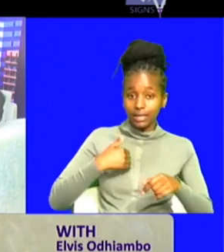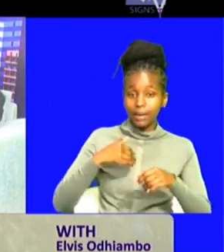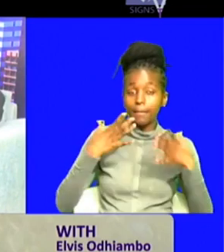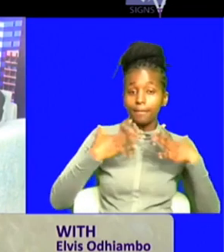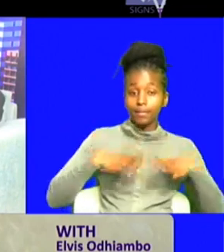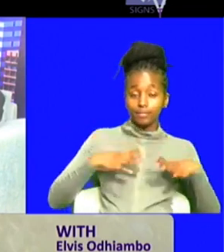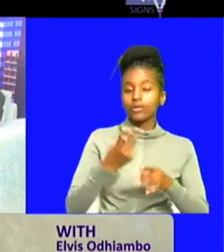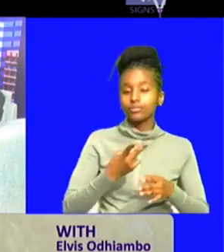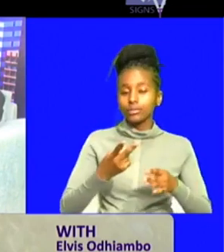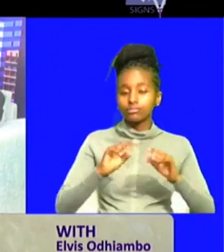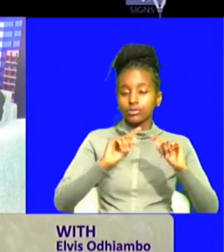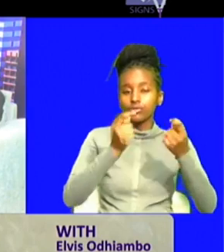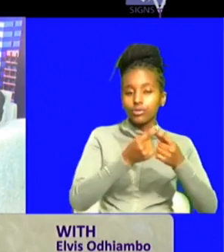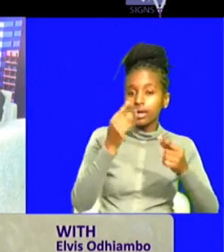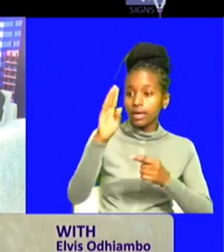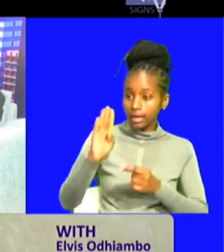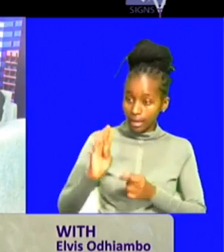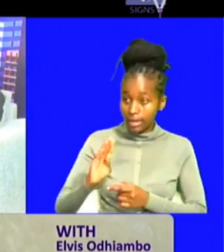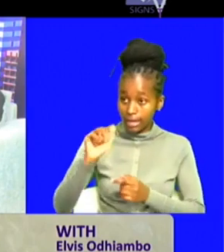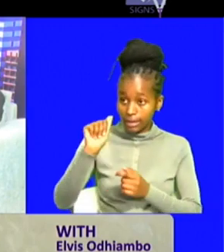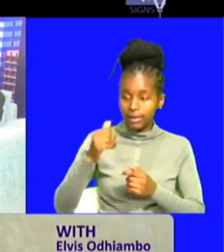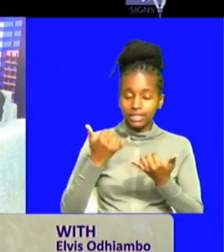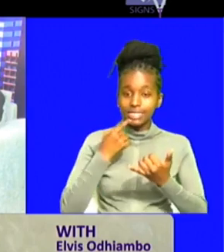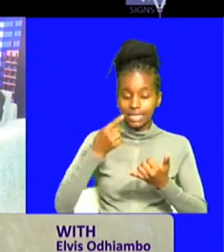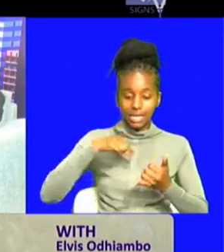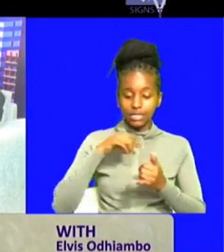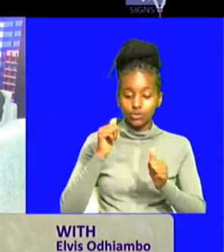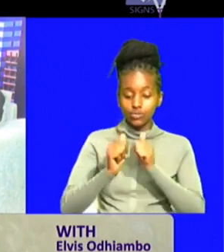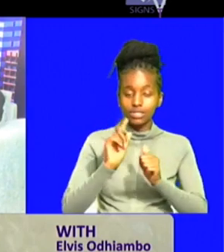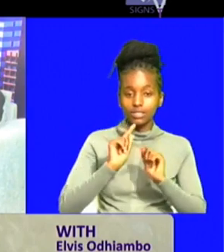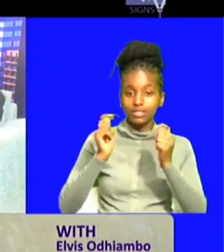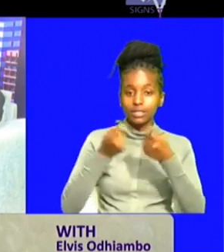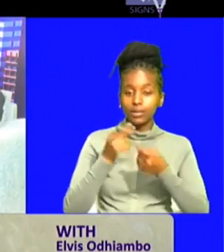Hapo nani ni mbaya kati yao wote? Kelvin.